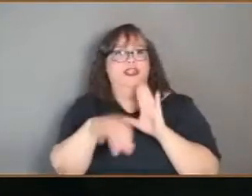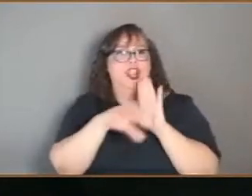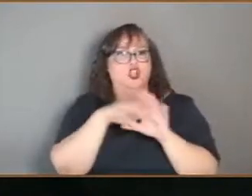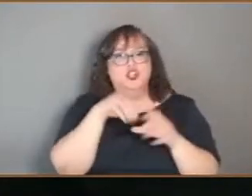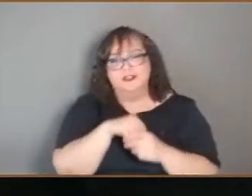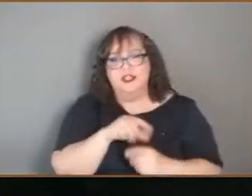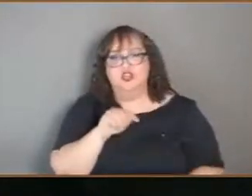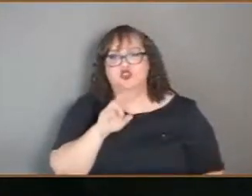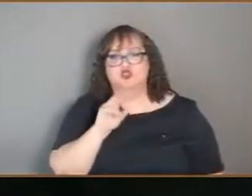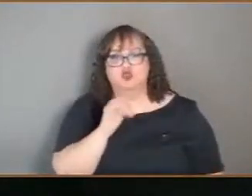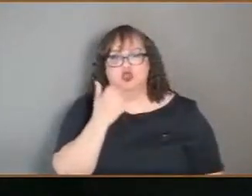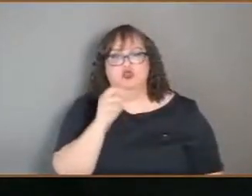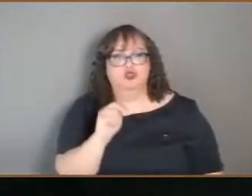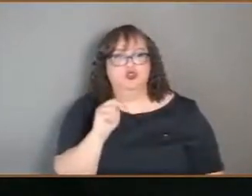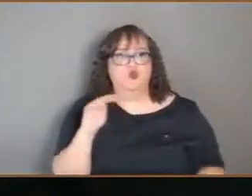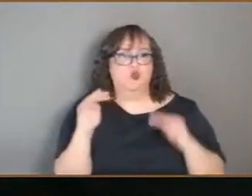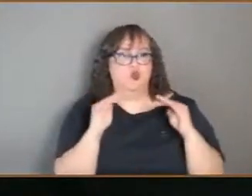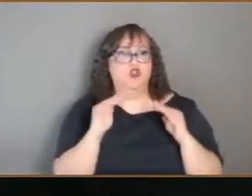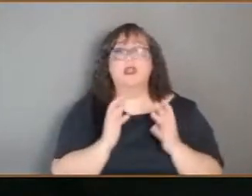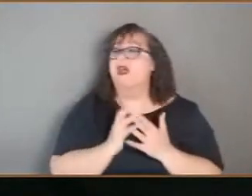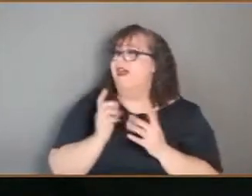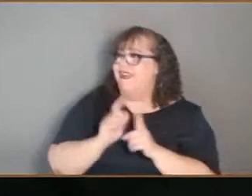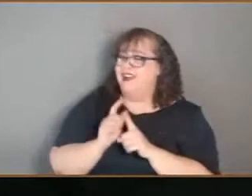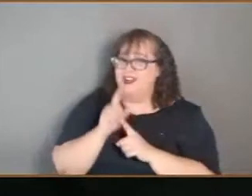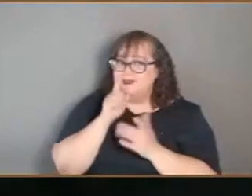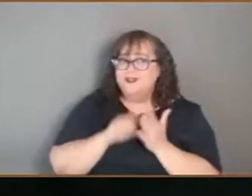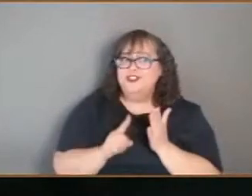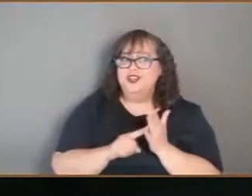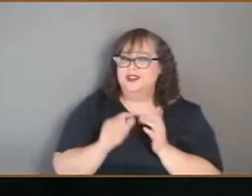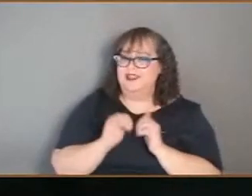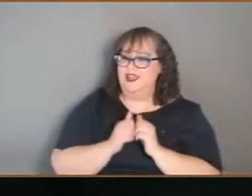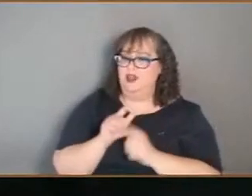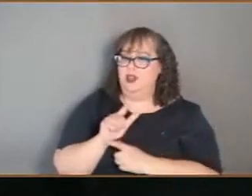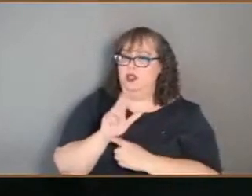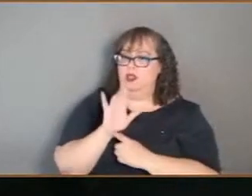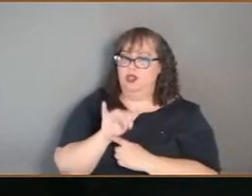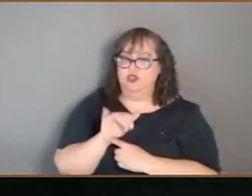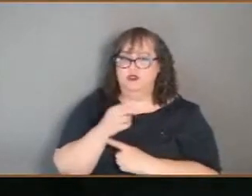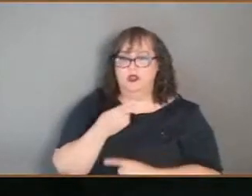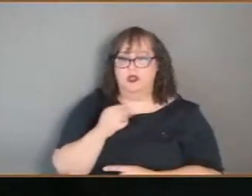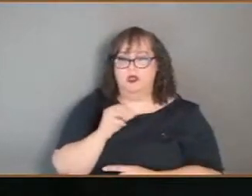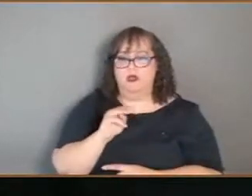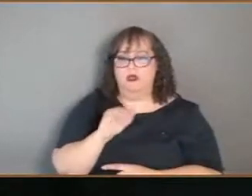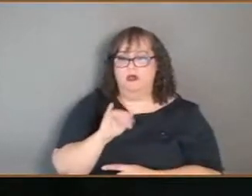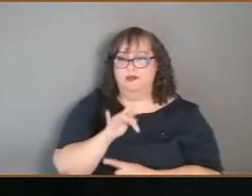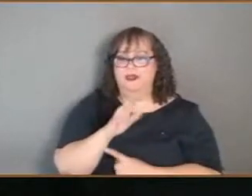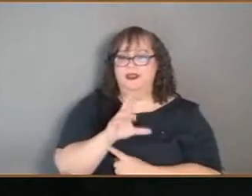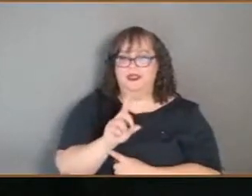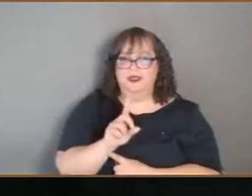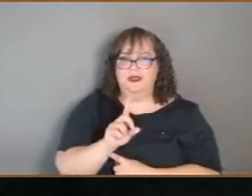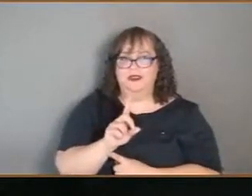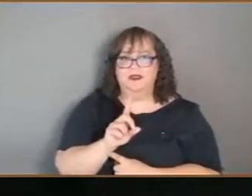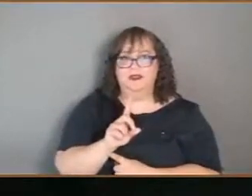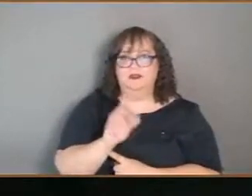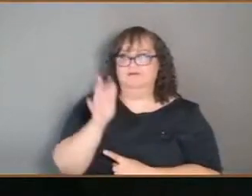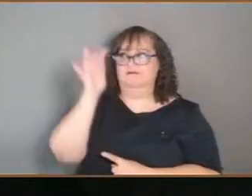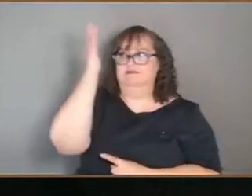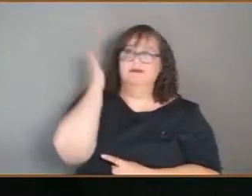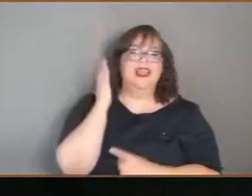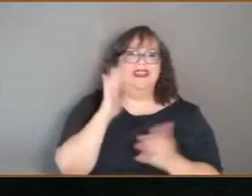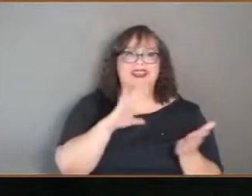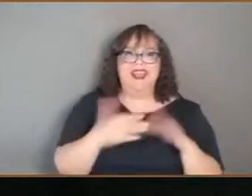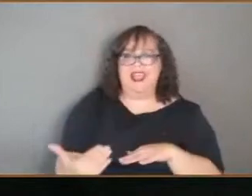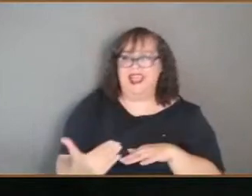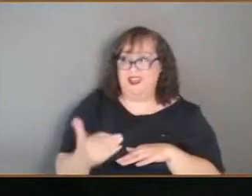up how did Lucy the hominid die? Do you guys know that? Oh no, I want to hear this answer.